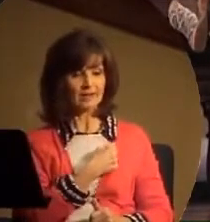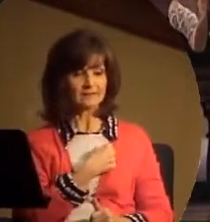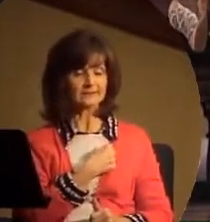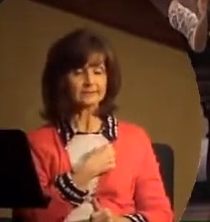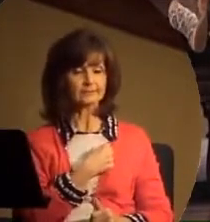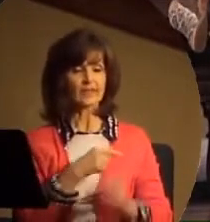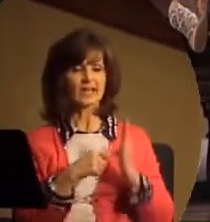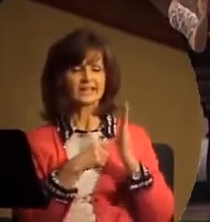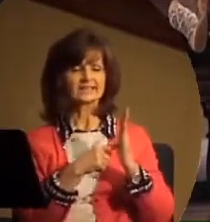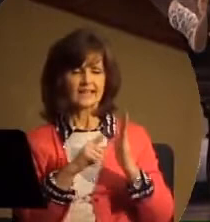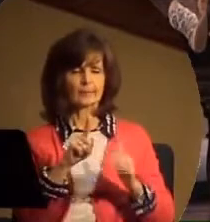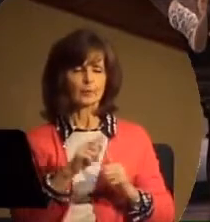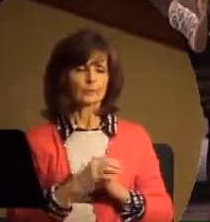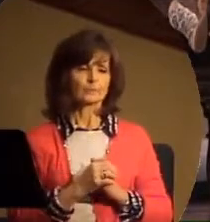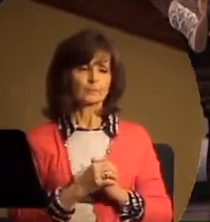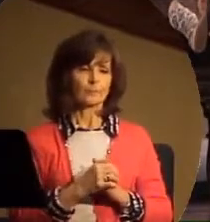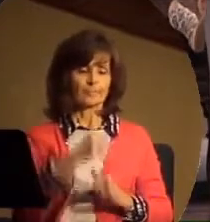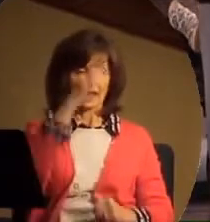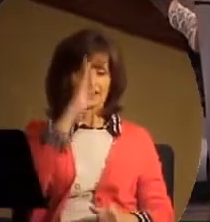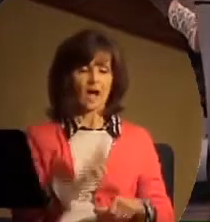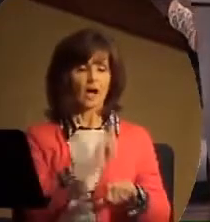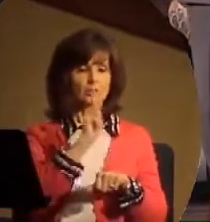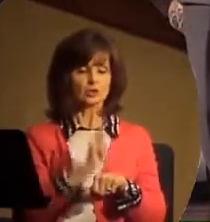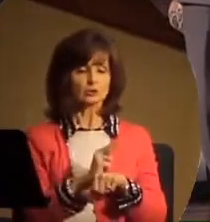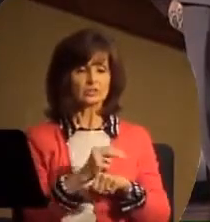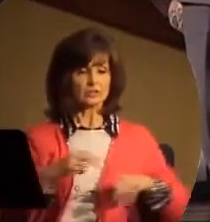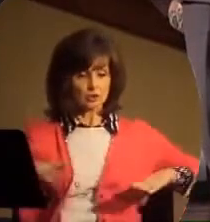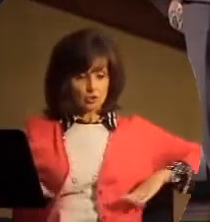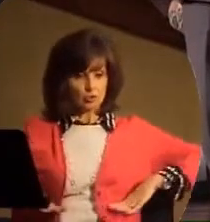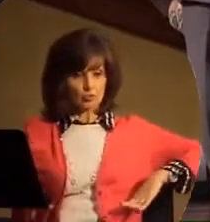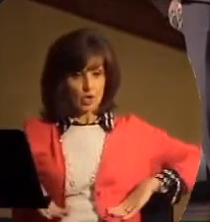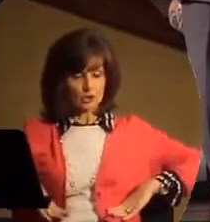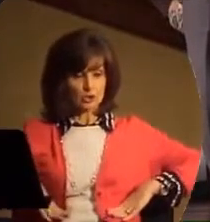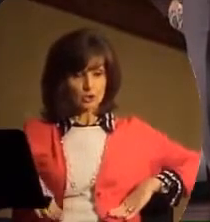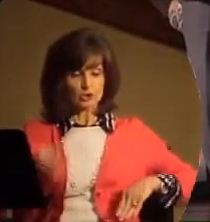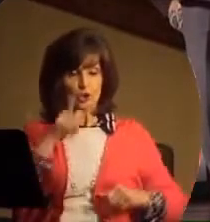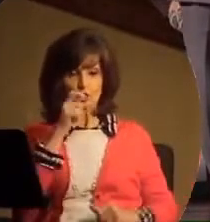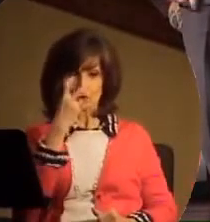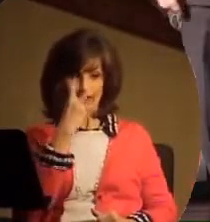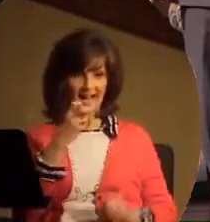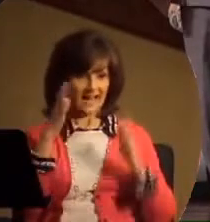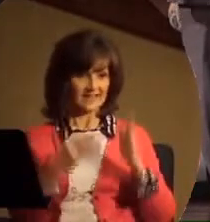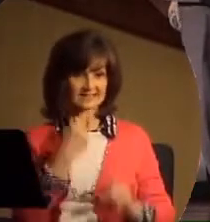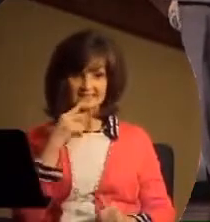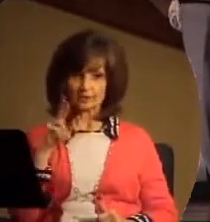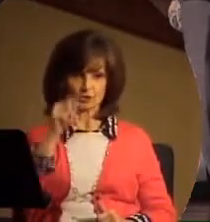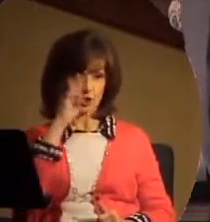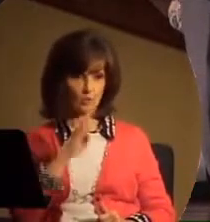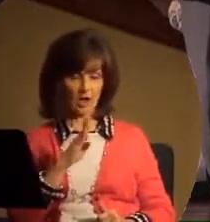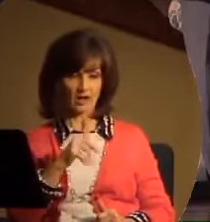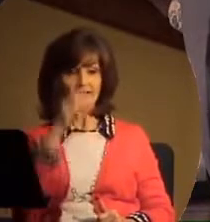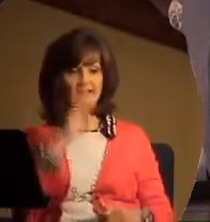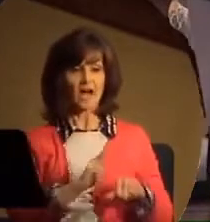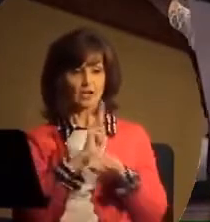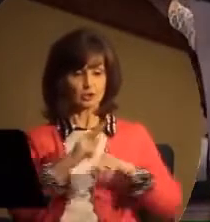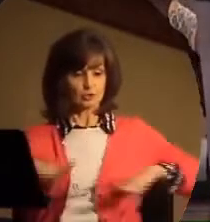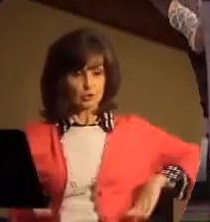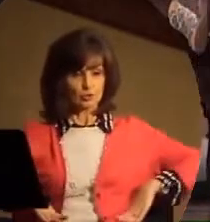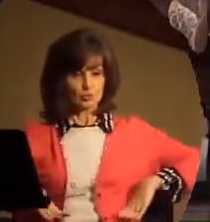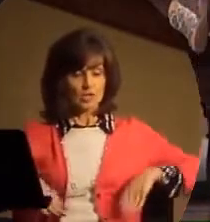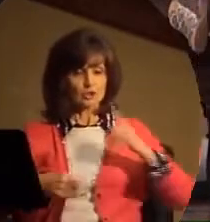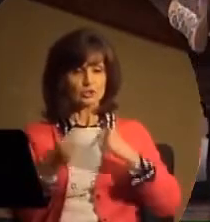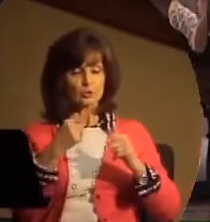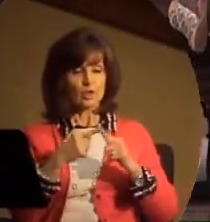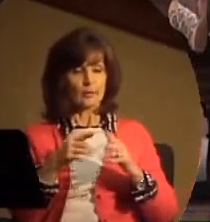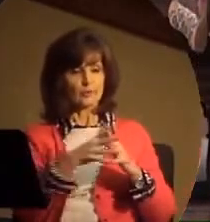bring it home. It'd be like this. God using the Russians, who are atheists, say there is no God. And God using them to come to